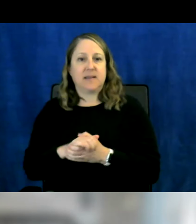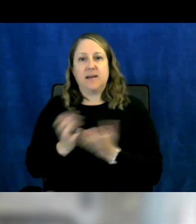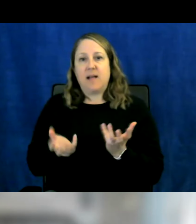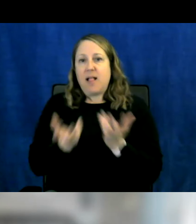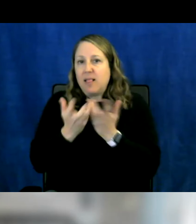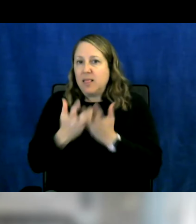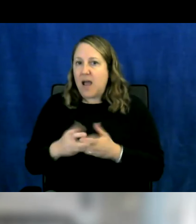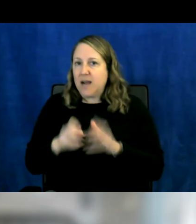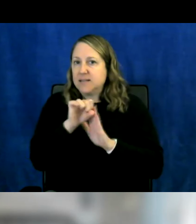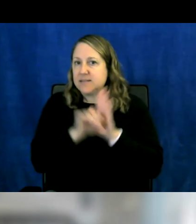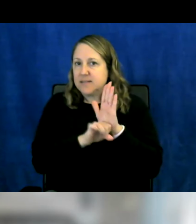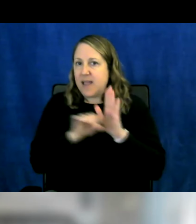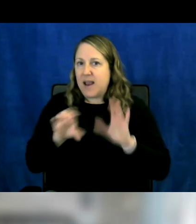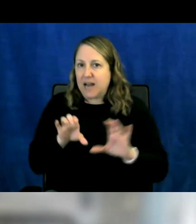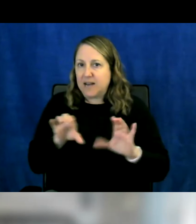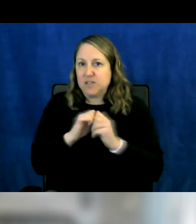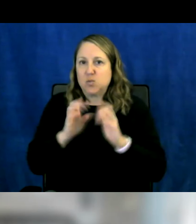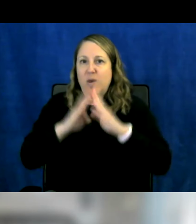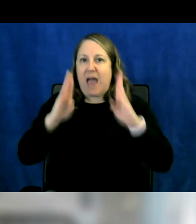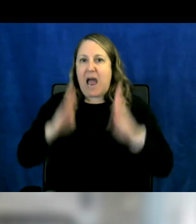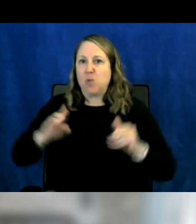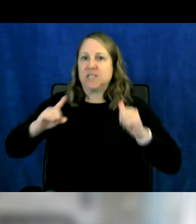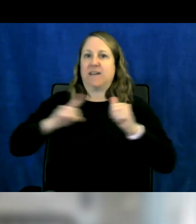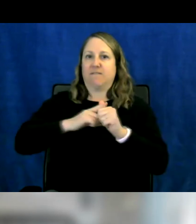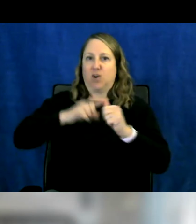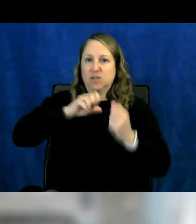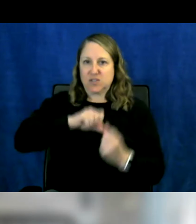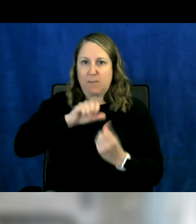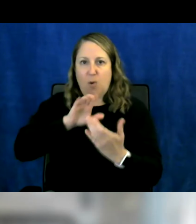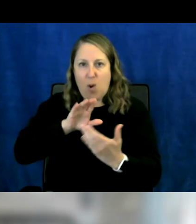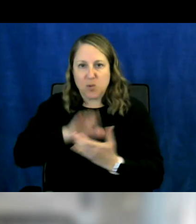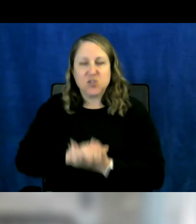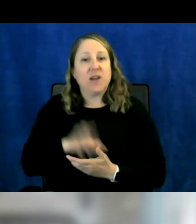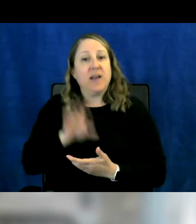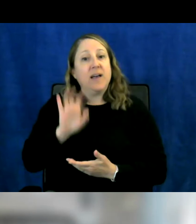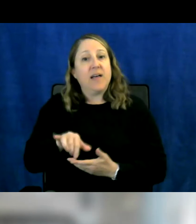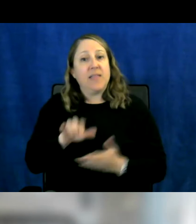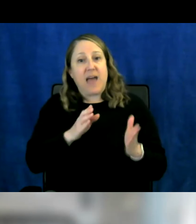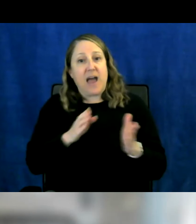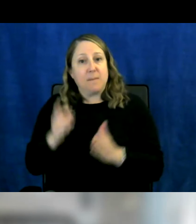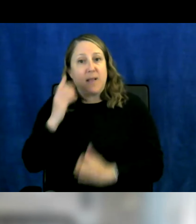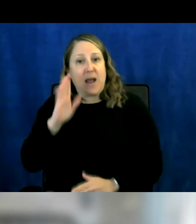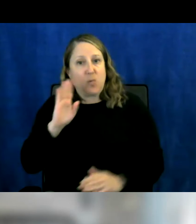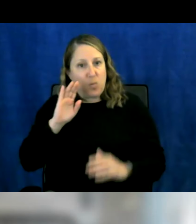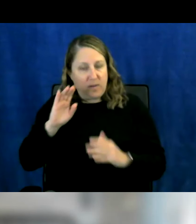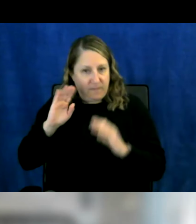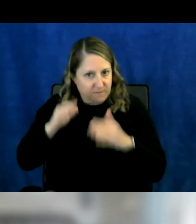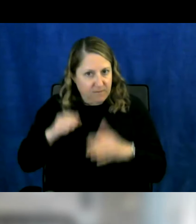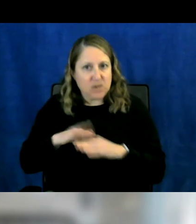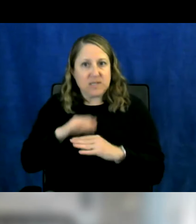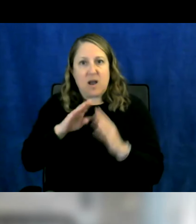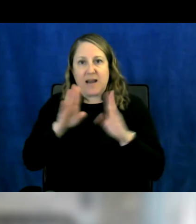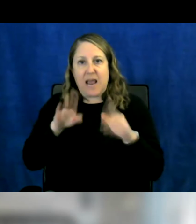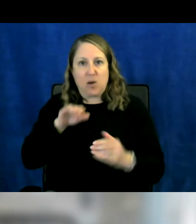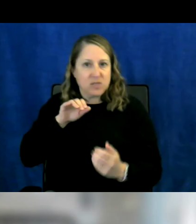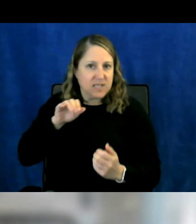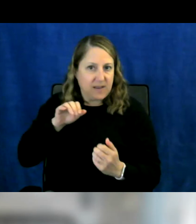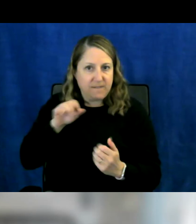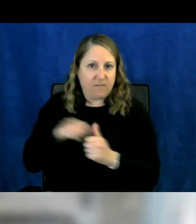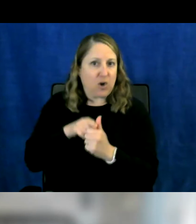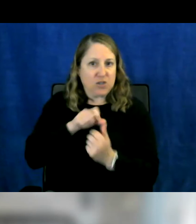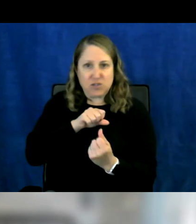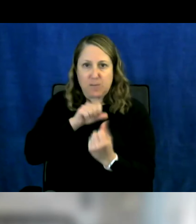housing first approaches. The implementation of this plan will advance a strengthened focus on housing first approaches centered around